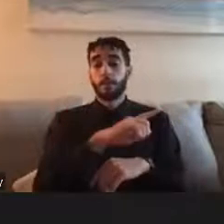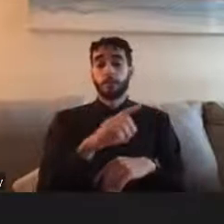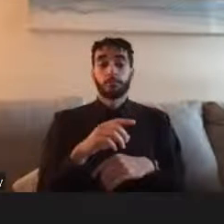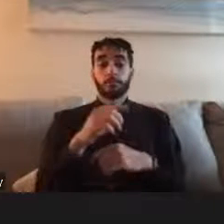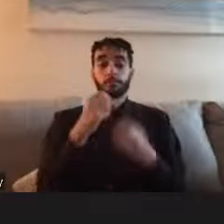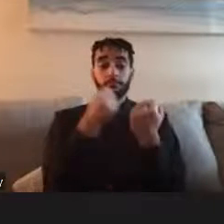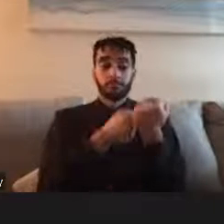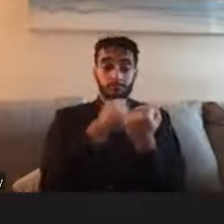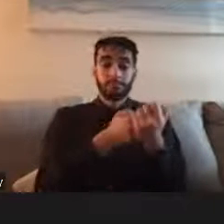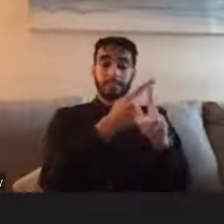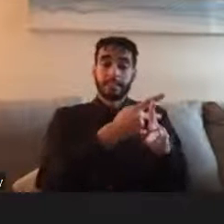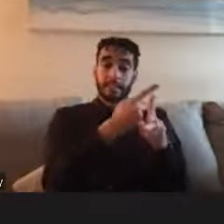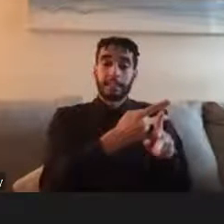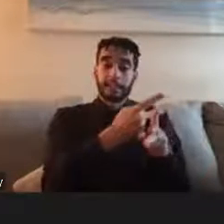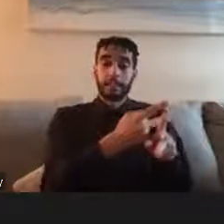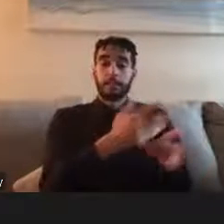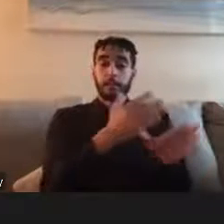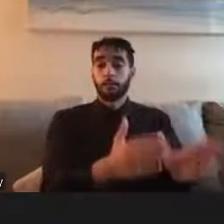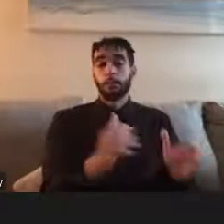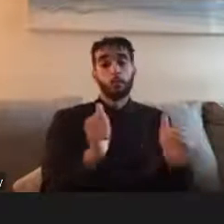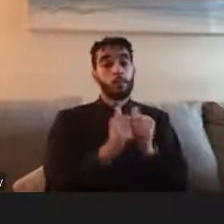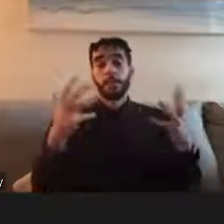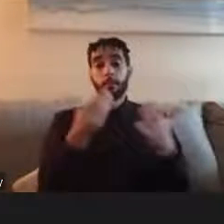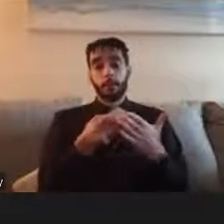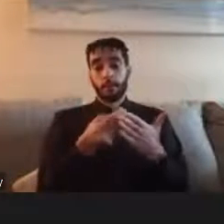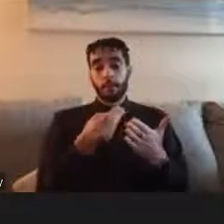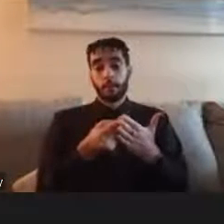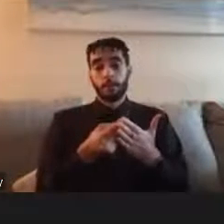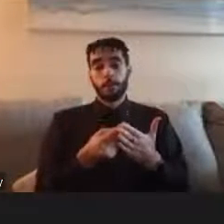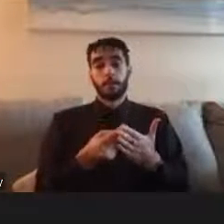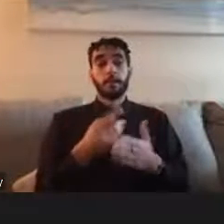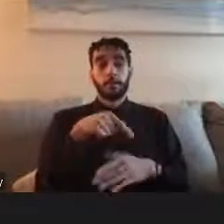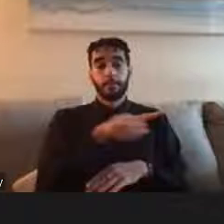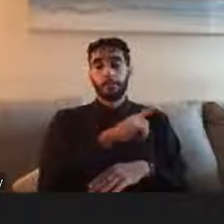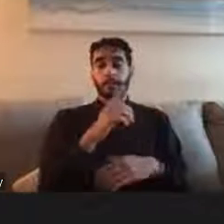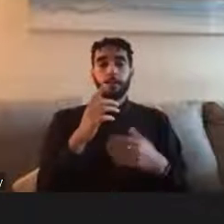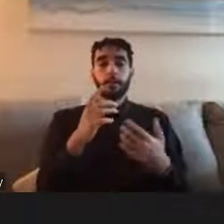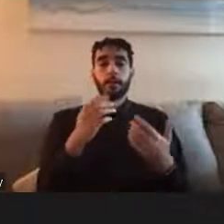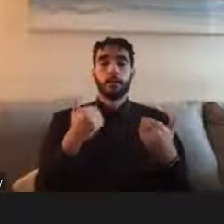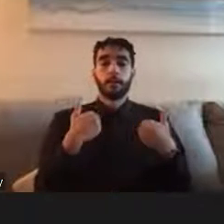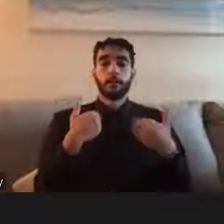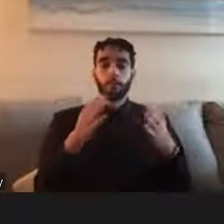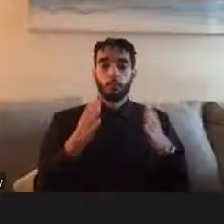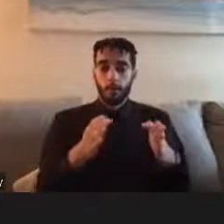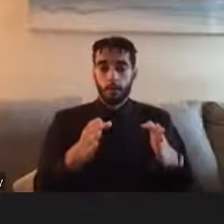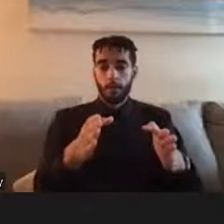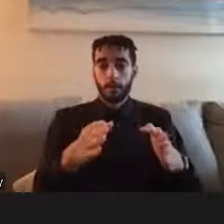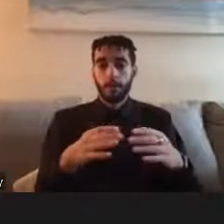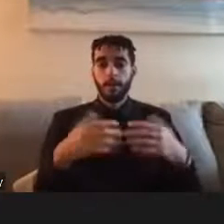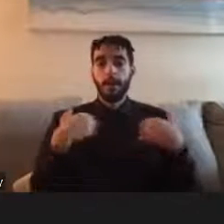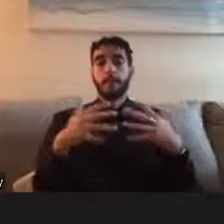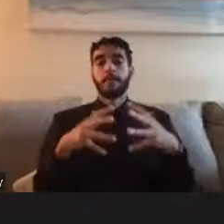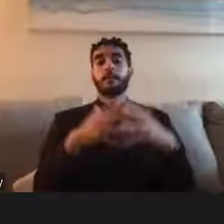know, caregivers on a professional level, they do have that pathway, because right now there's more work and not